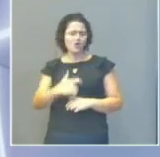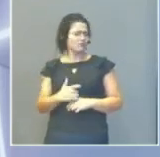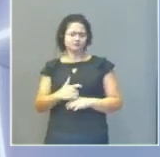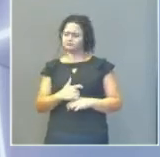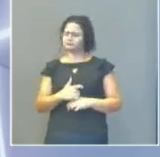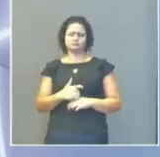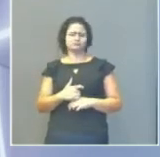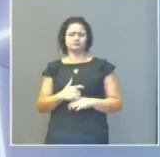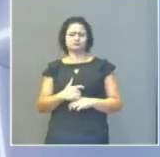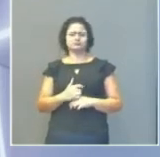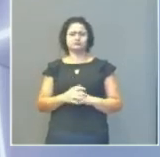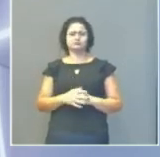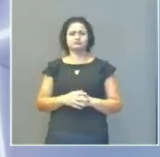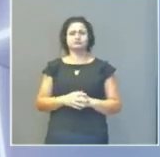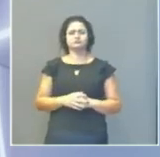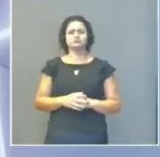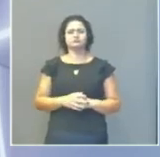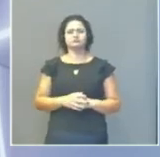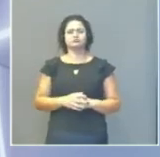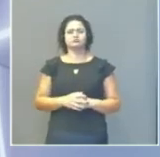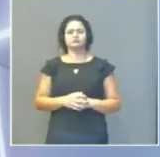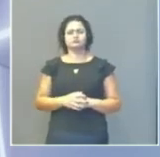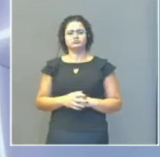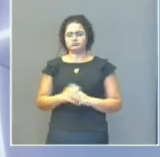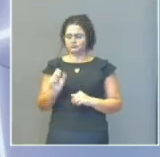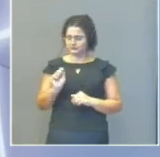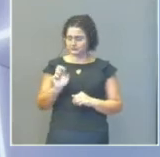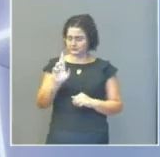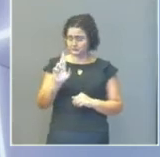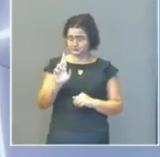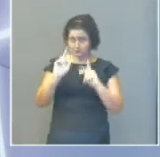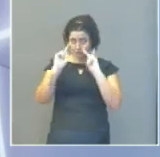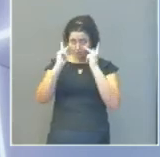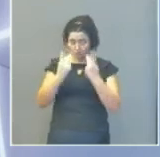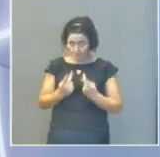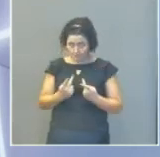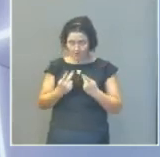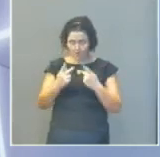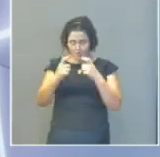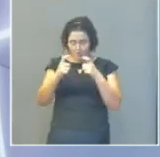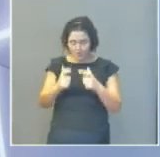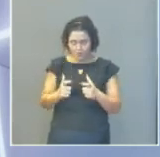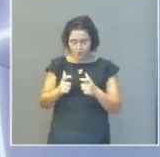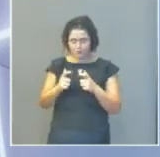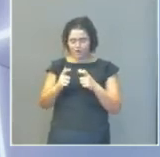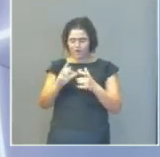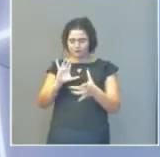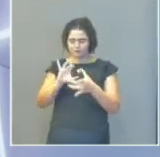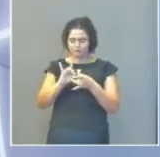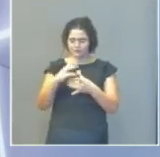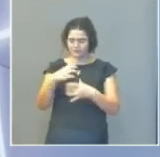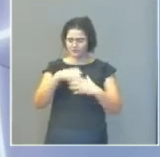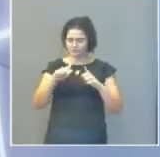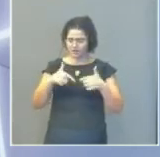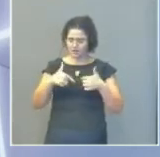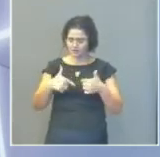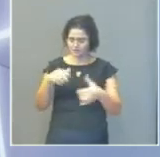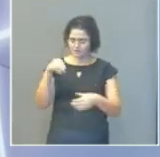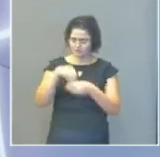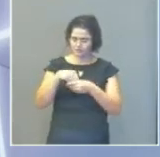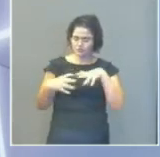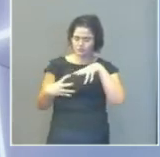a being. The human is a territory. The human is a way of acting in the world. The human